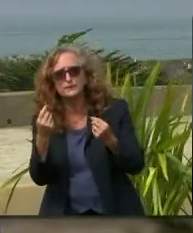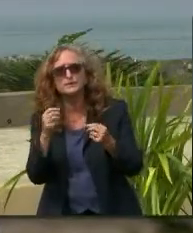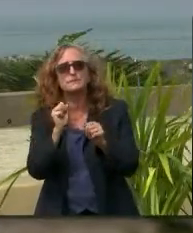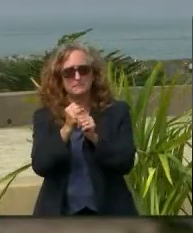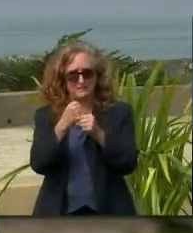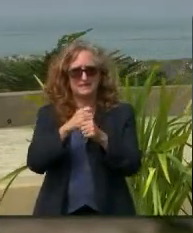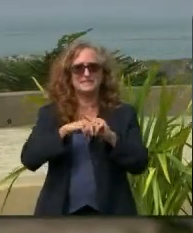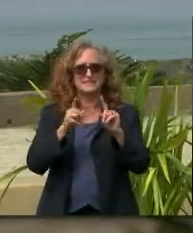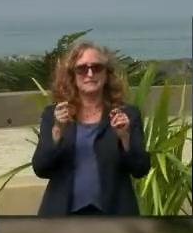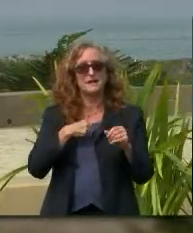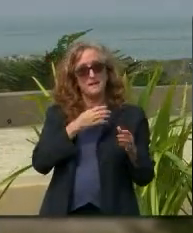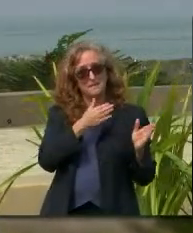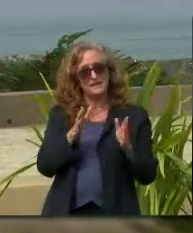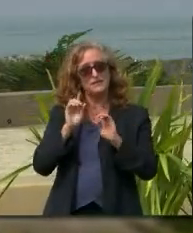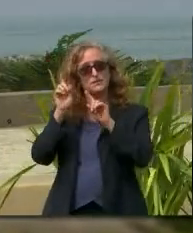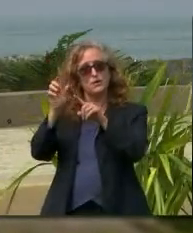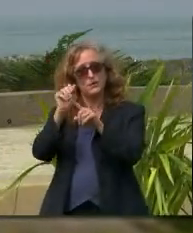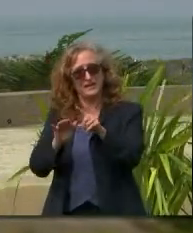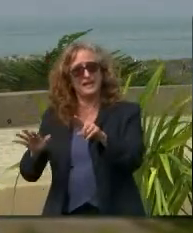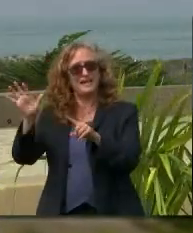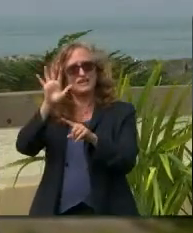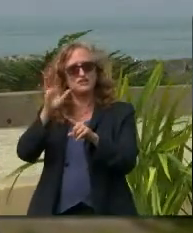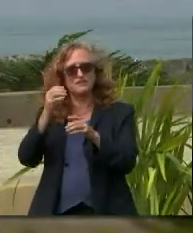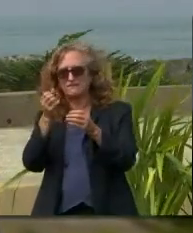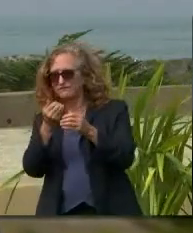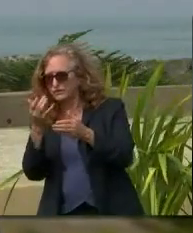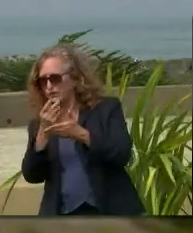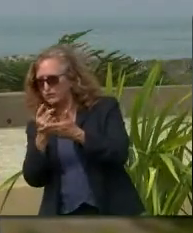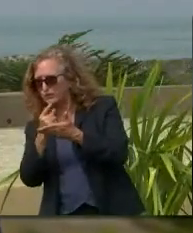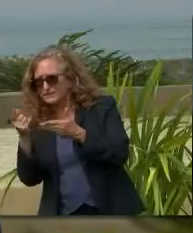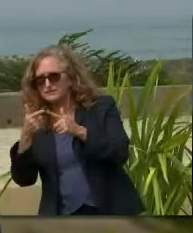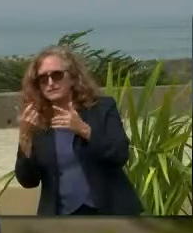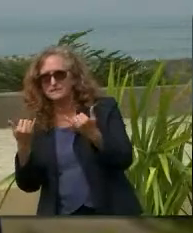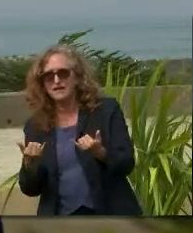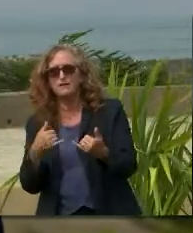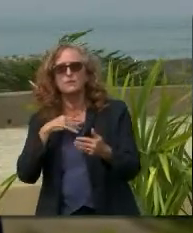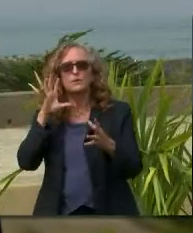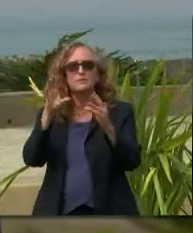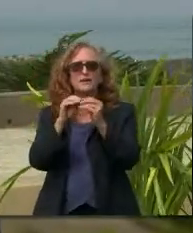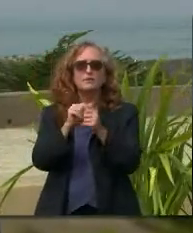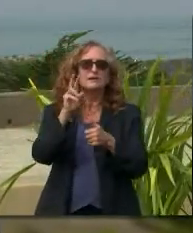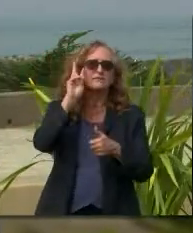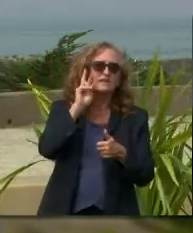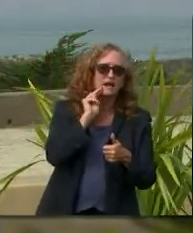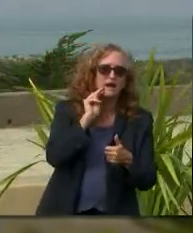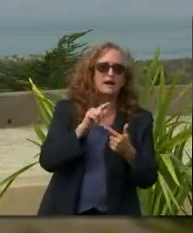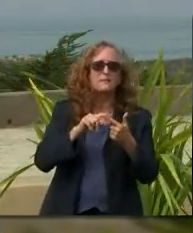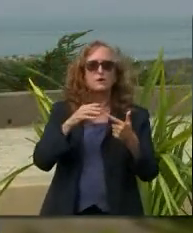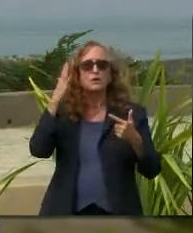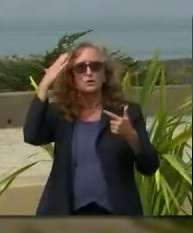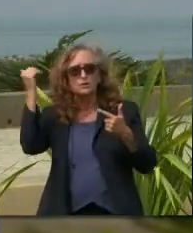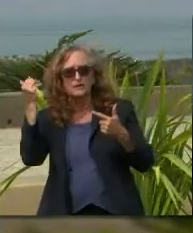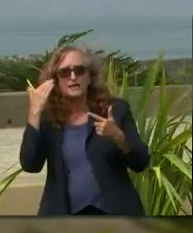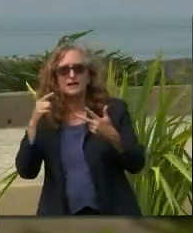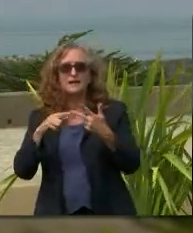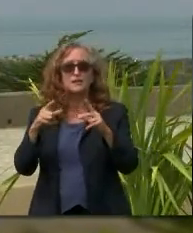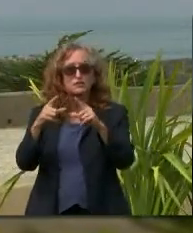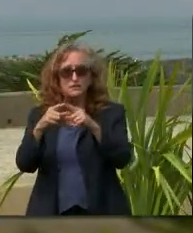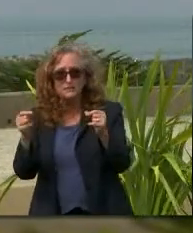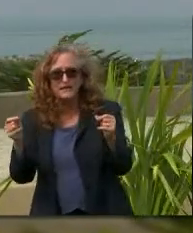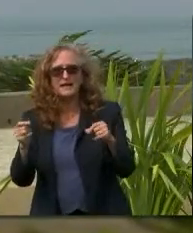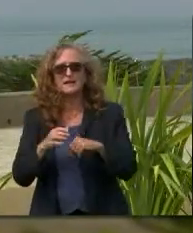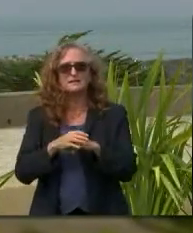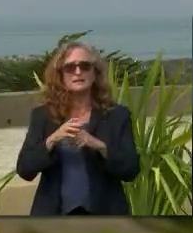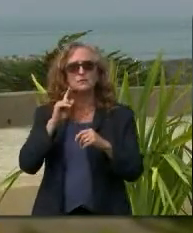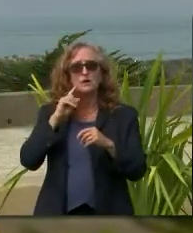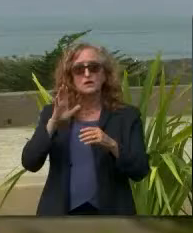Asia in a few short weeks to meet with our partners in Vietnam, Korea, and Japan. We will be sharing